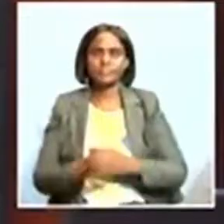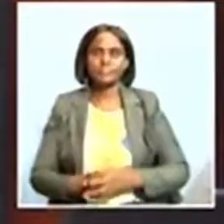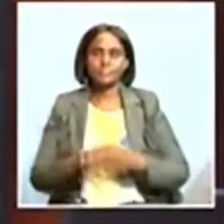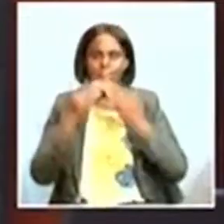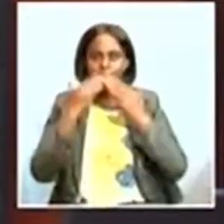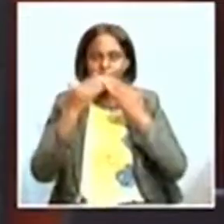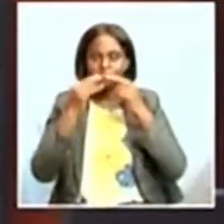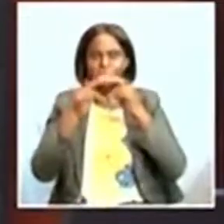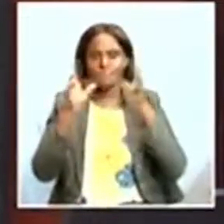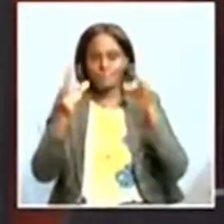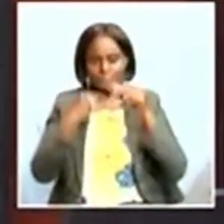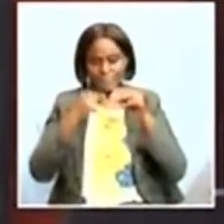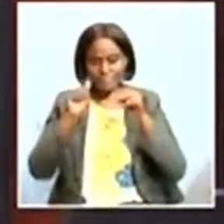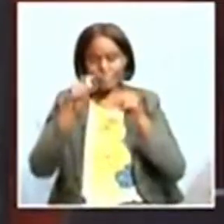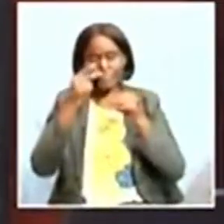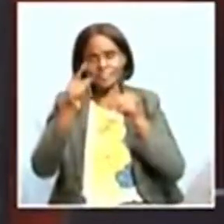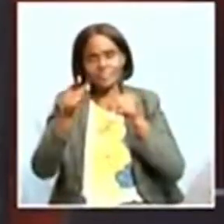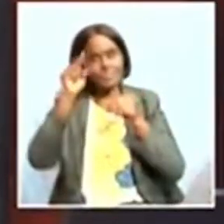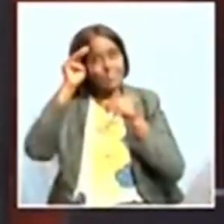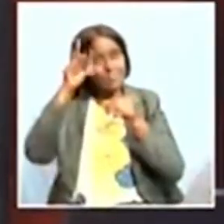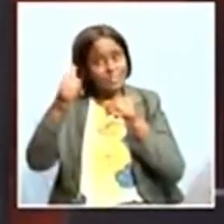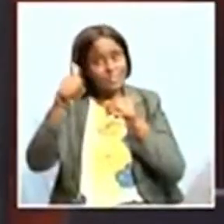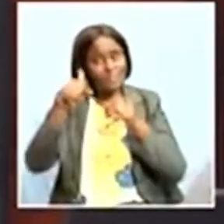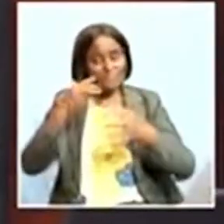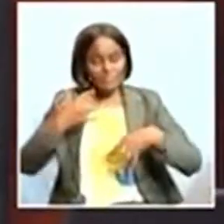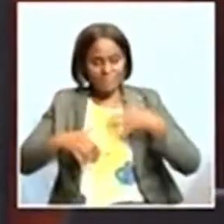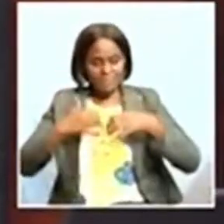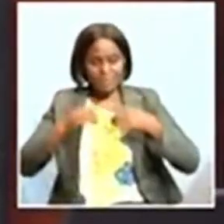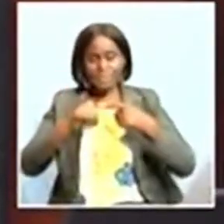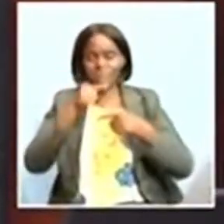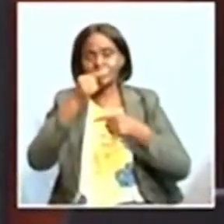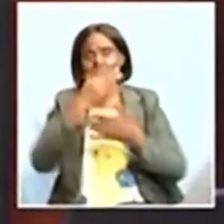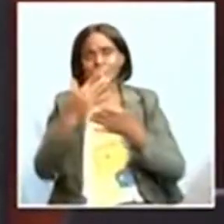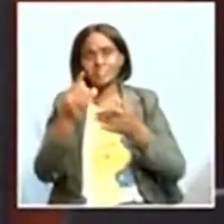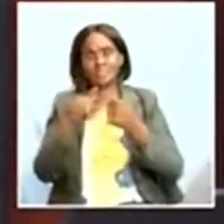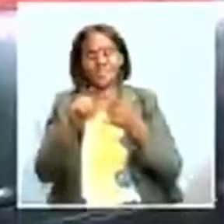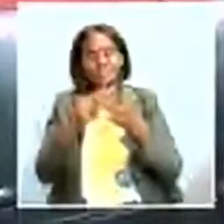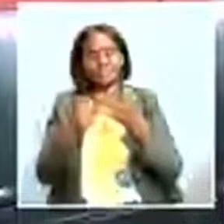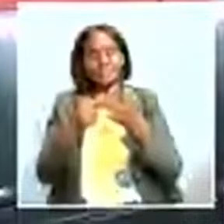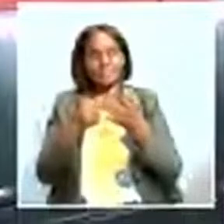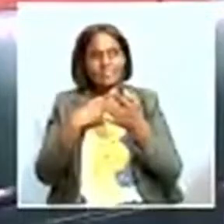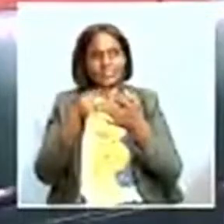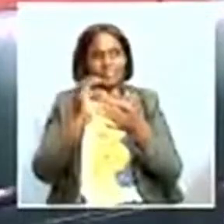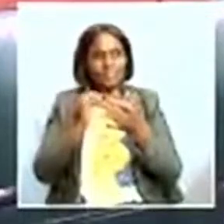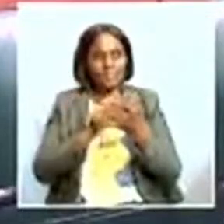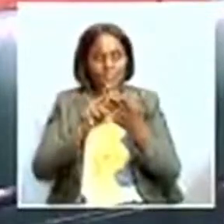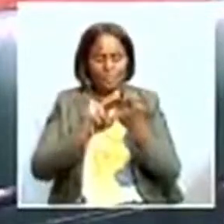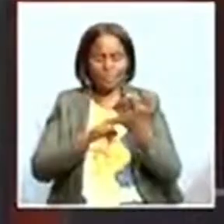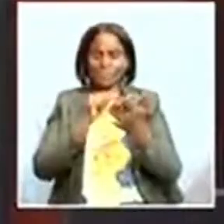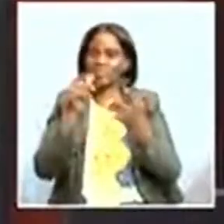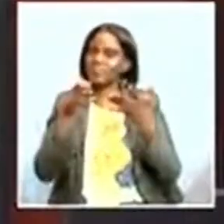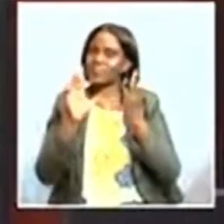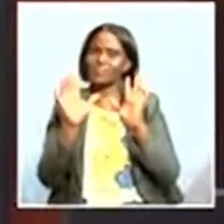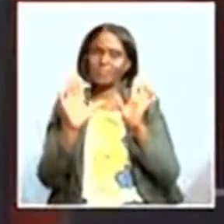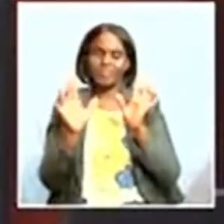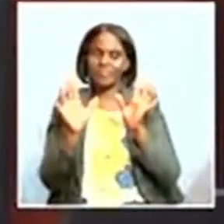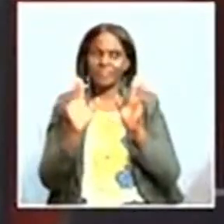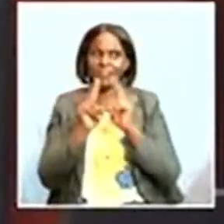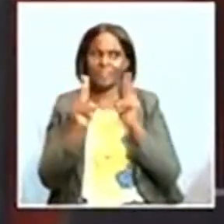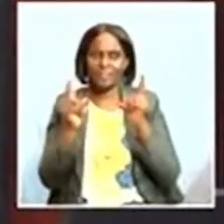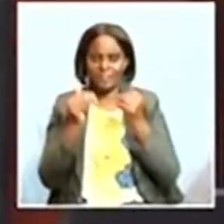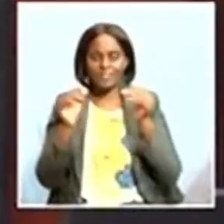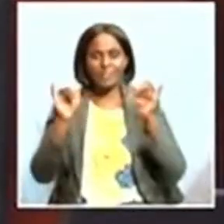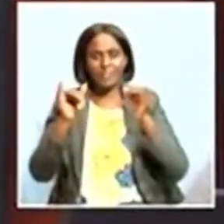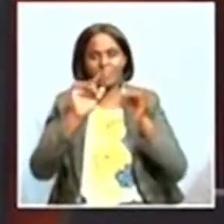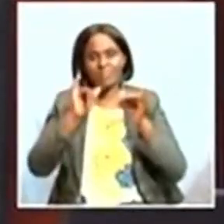Thank you very much. I can see the Honorable Minister is anxious to say something, but our rules do not allow. So,